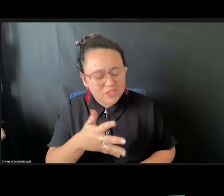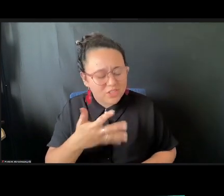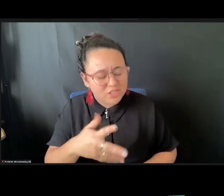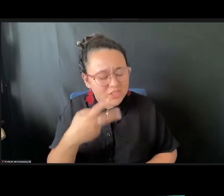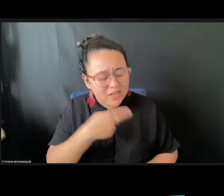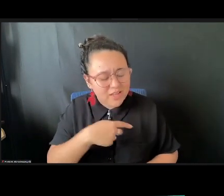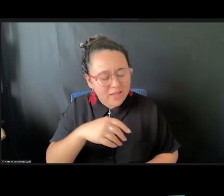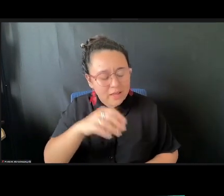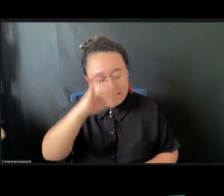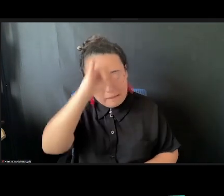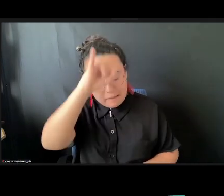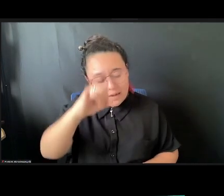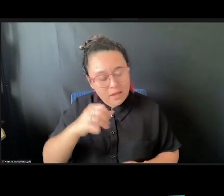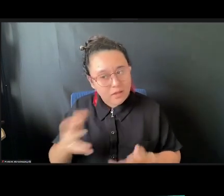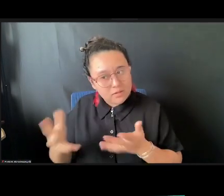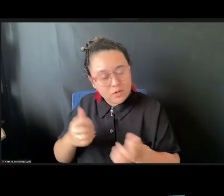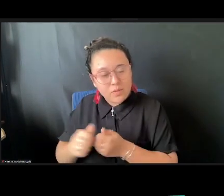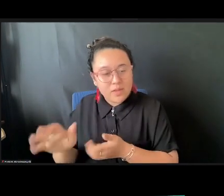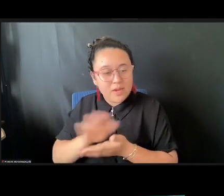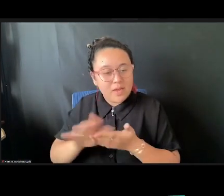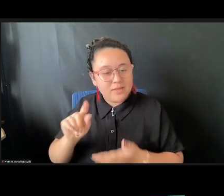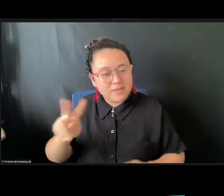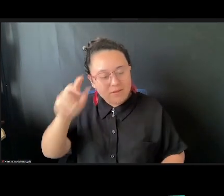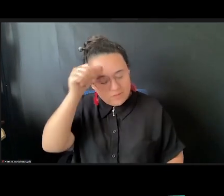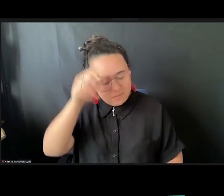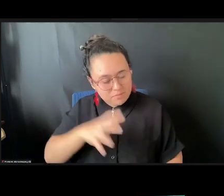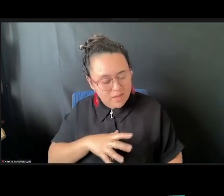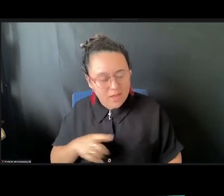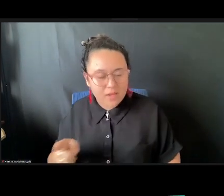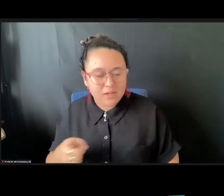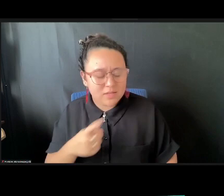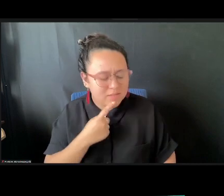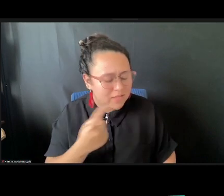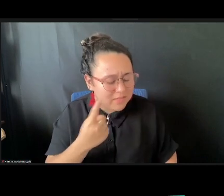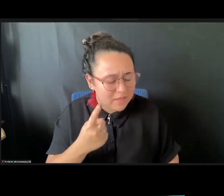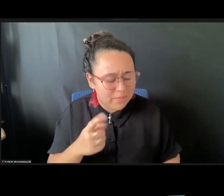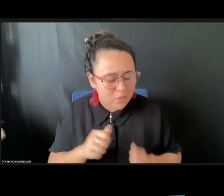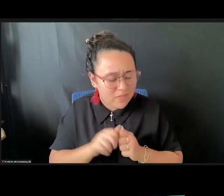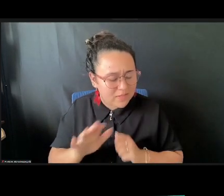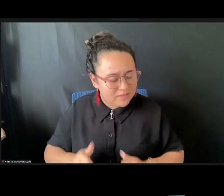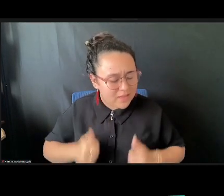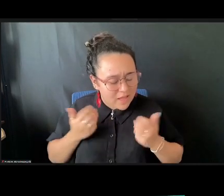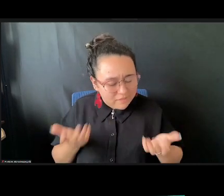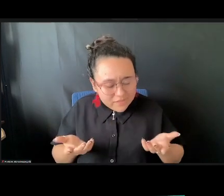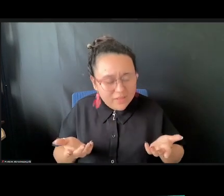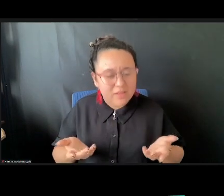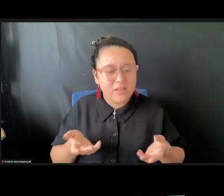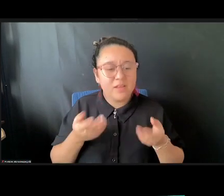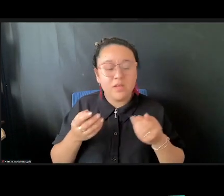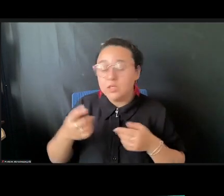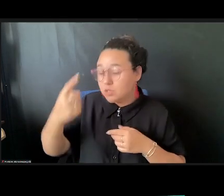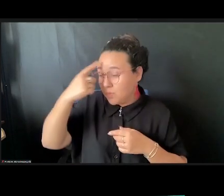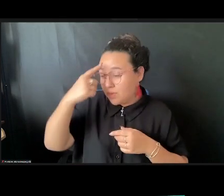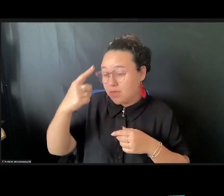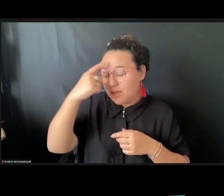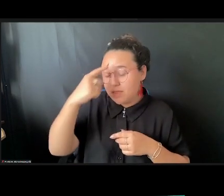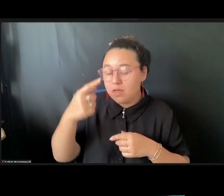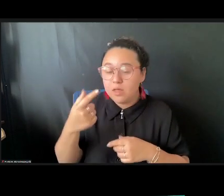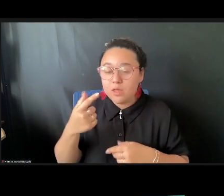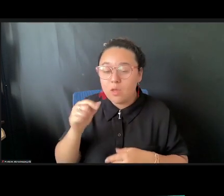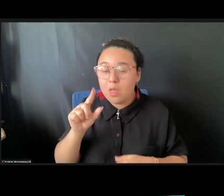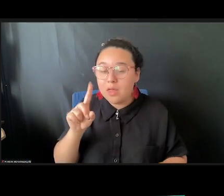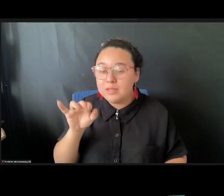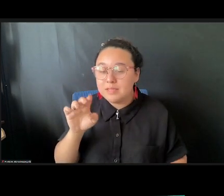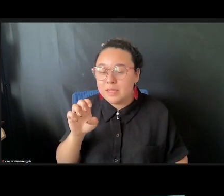I'm trying to talk to this nice TV man who said something with his life. Do you think that Goldie Hawn could play me